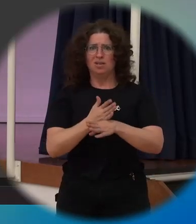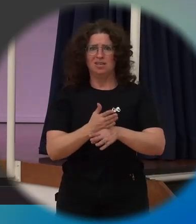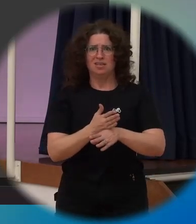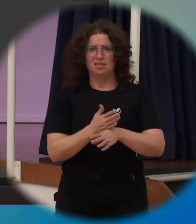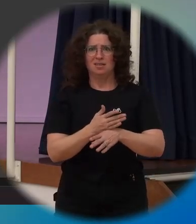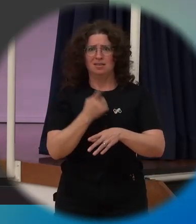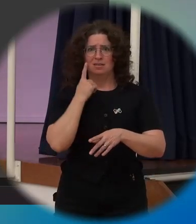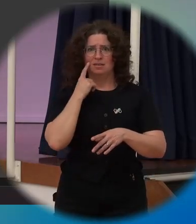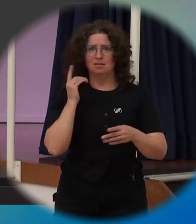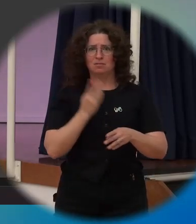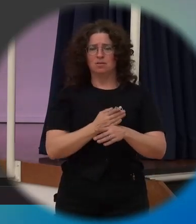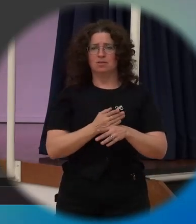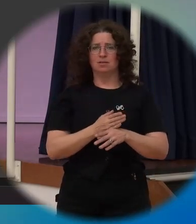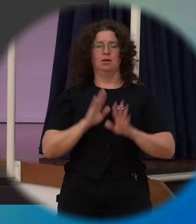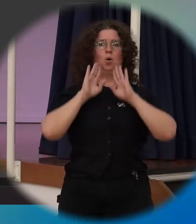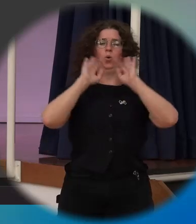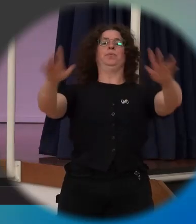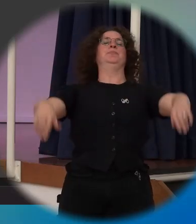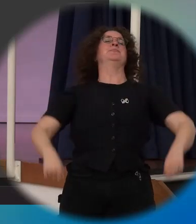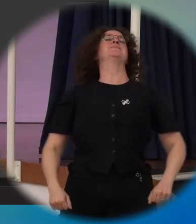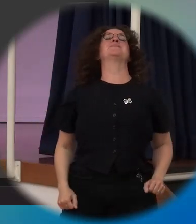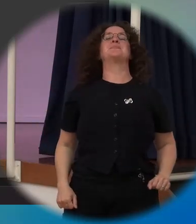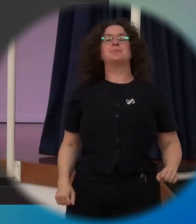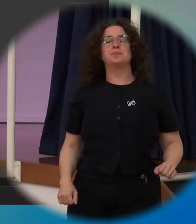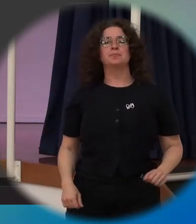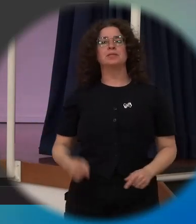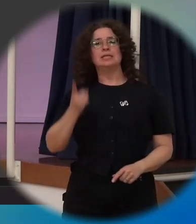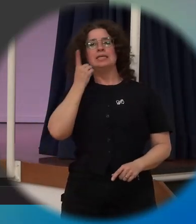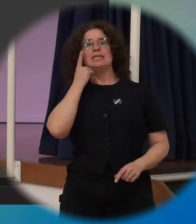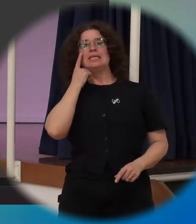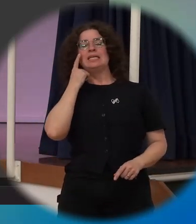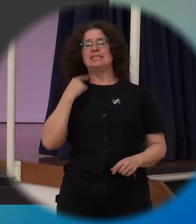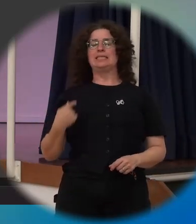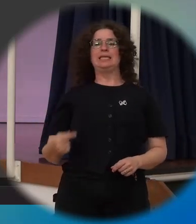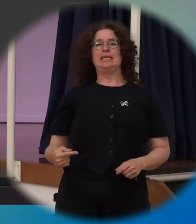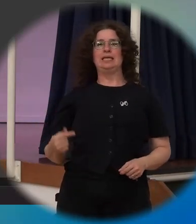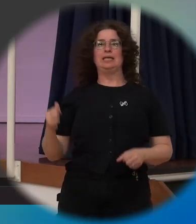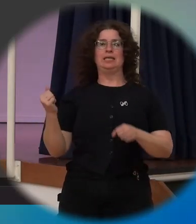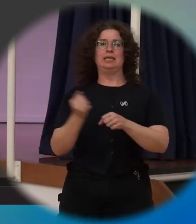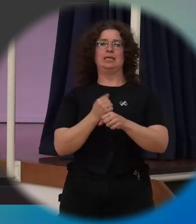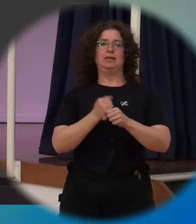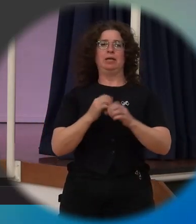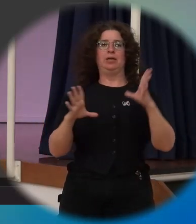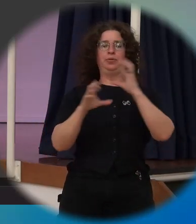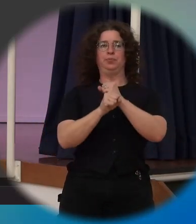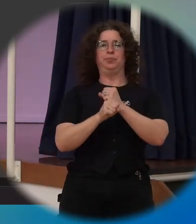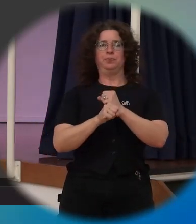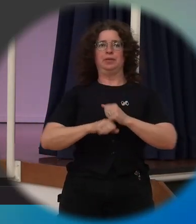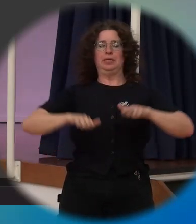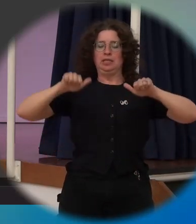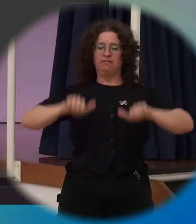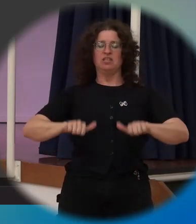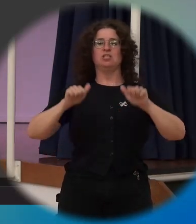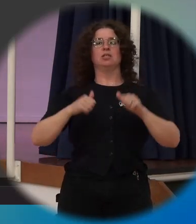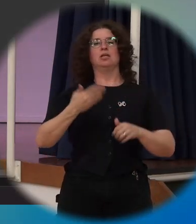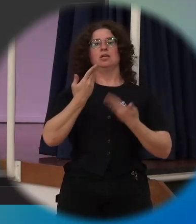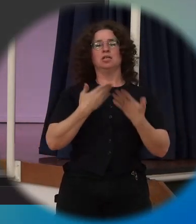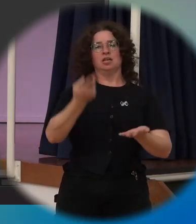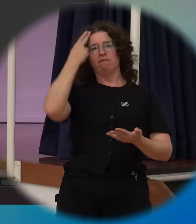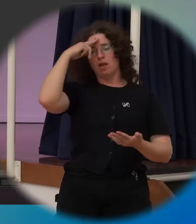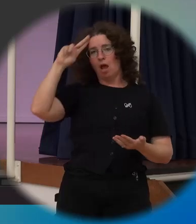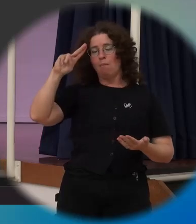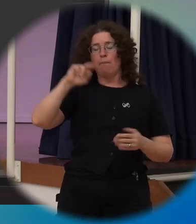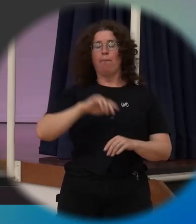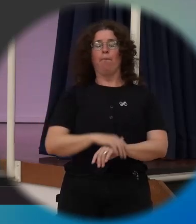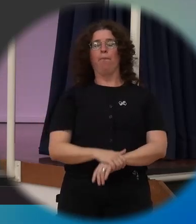think it's playing. Awesome. Right, so here we can see I just want to create assembly definition. I give it an indicative name matching the